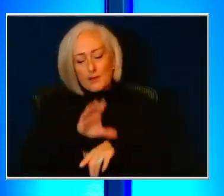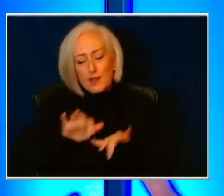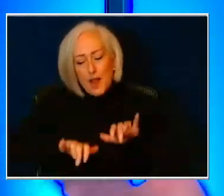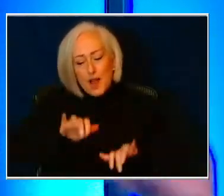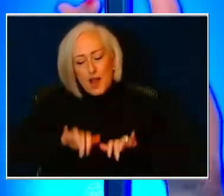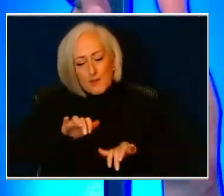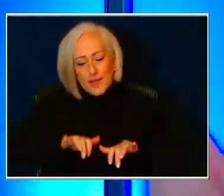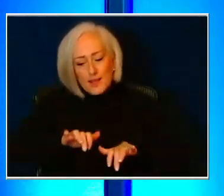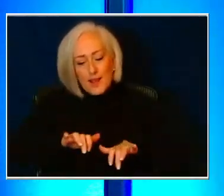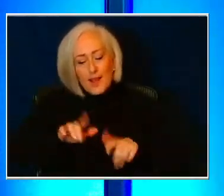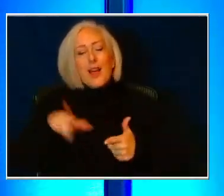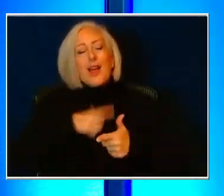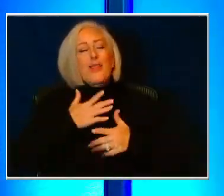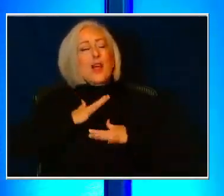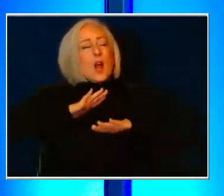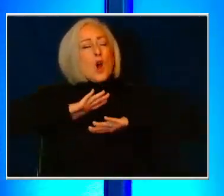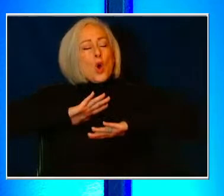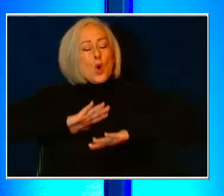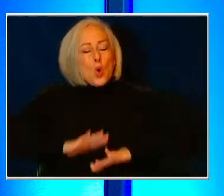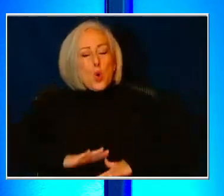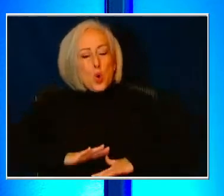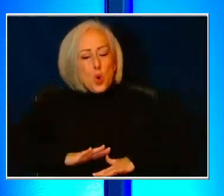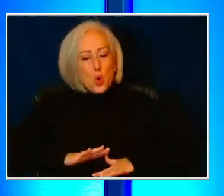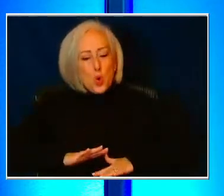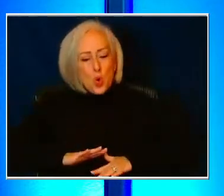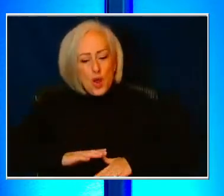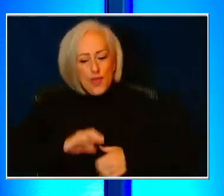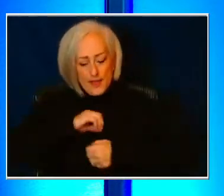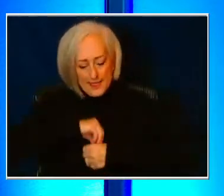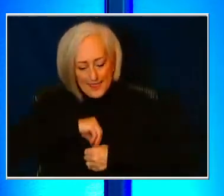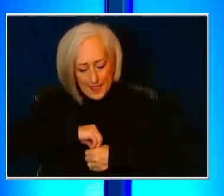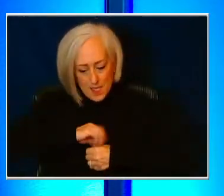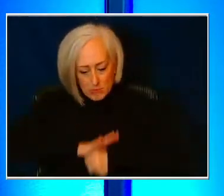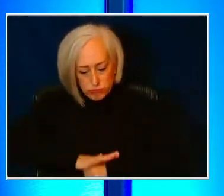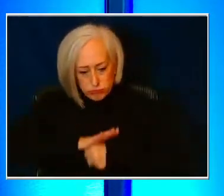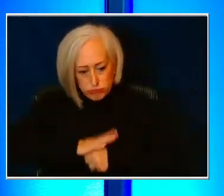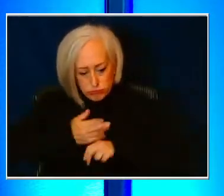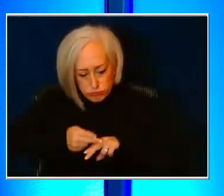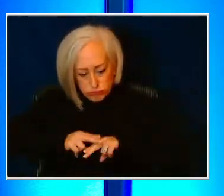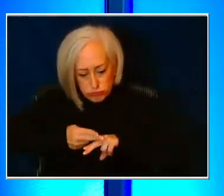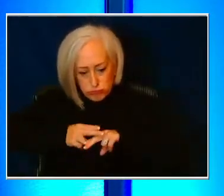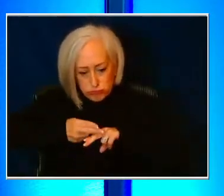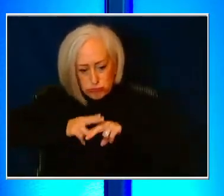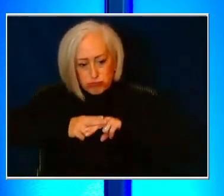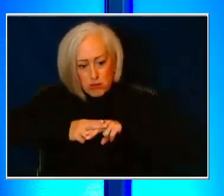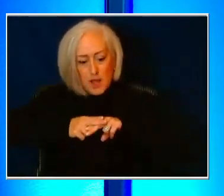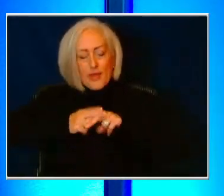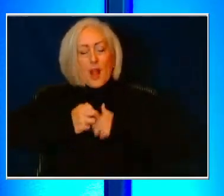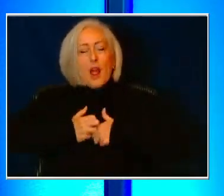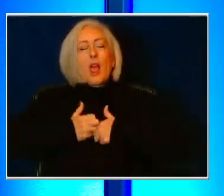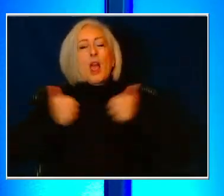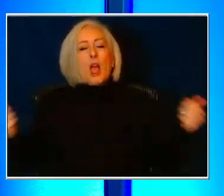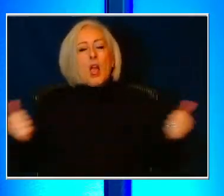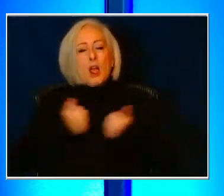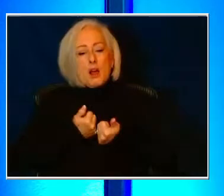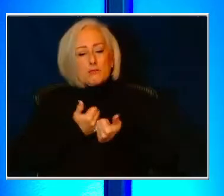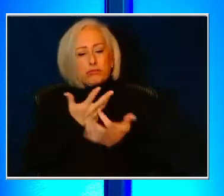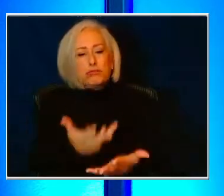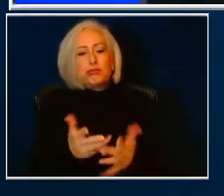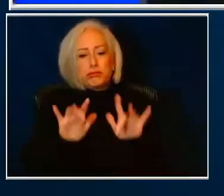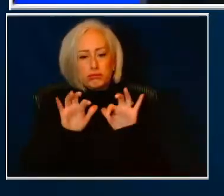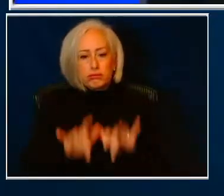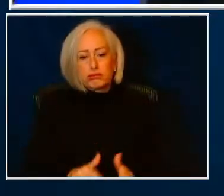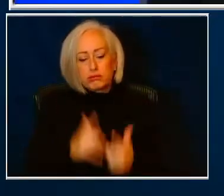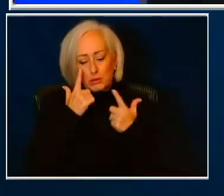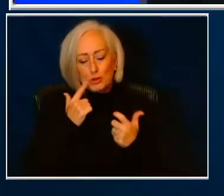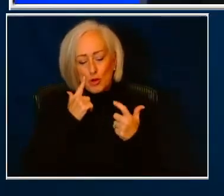it builds up, and then I write it all out, and then, you feel like you can breathe again after you express something.